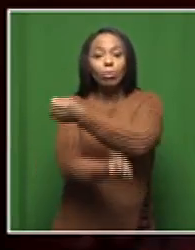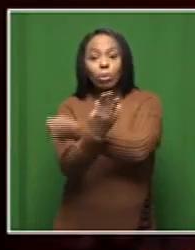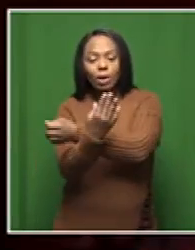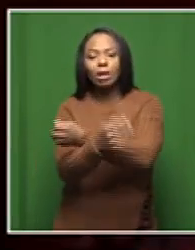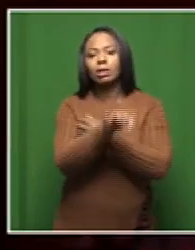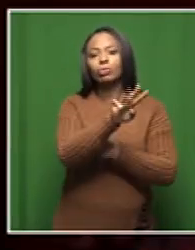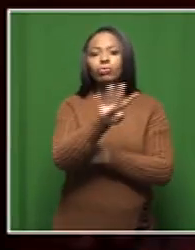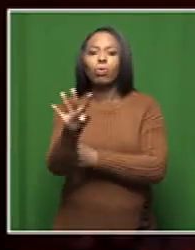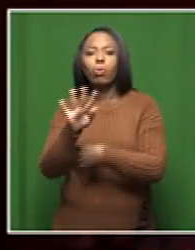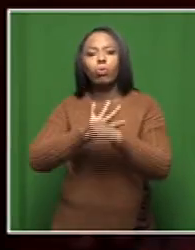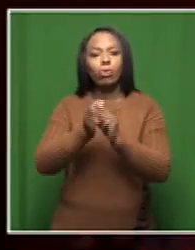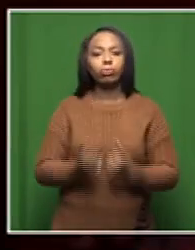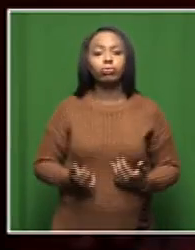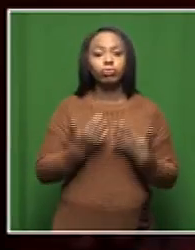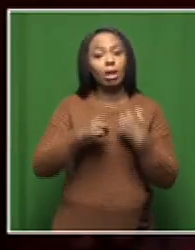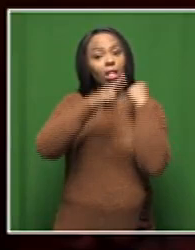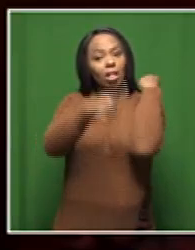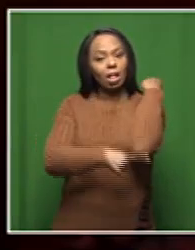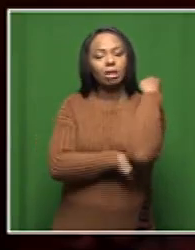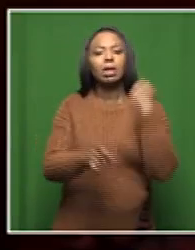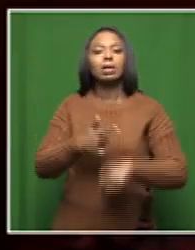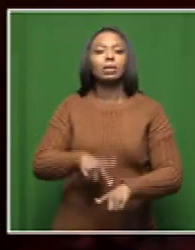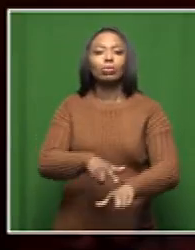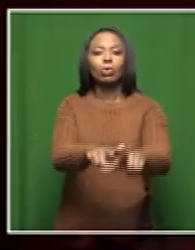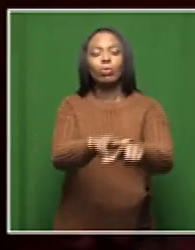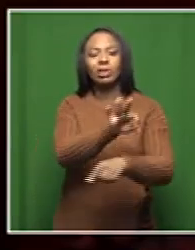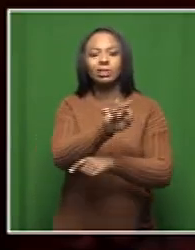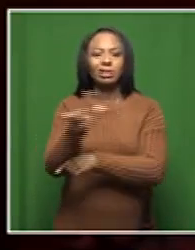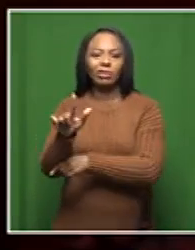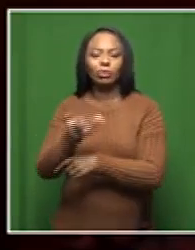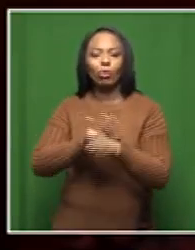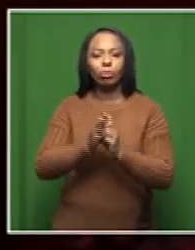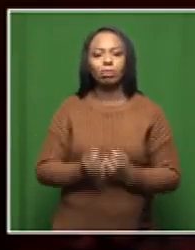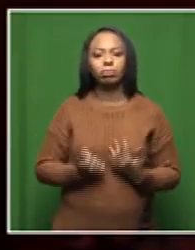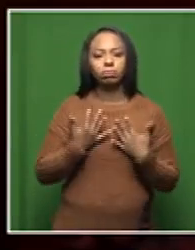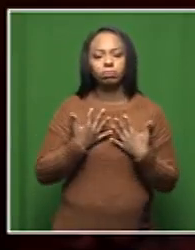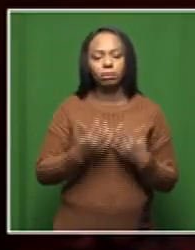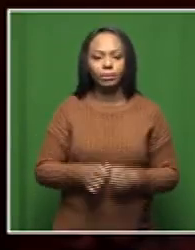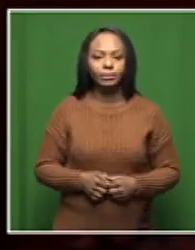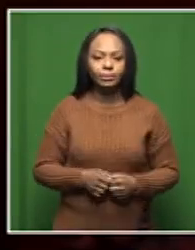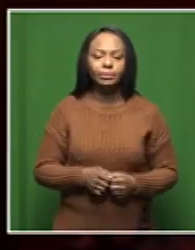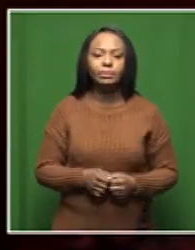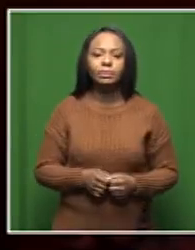at 94. And lastly, Limpopo with 37 new cases.